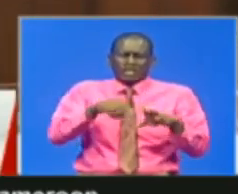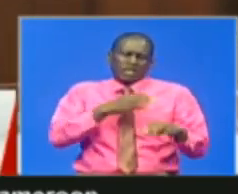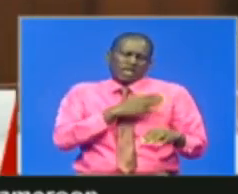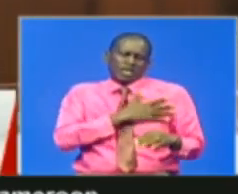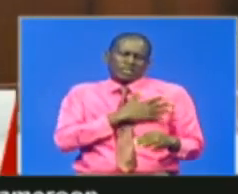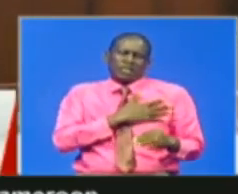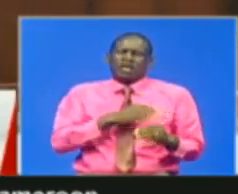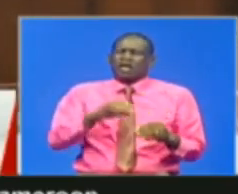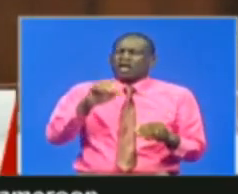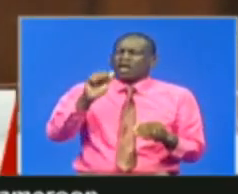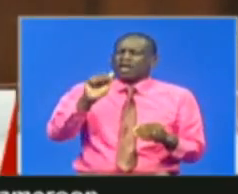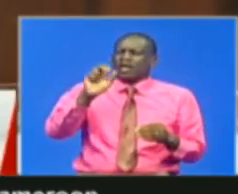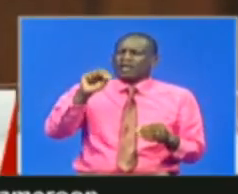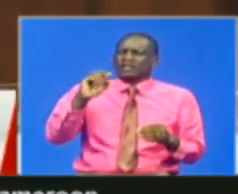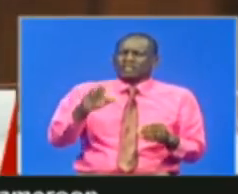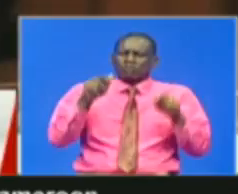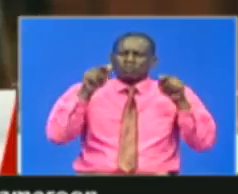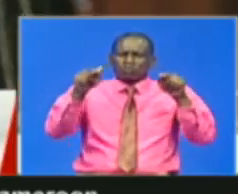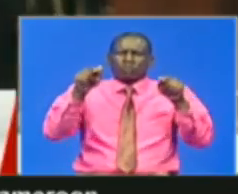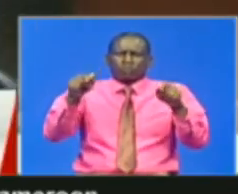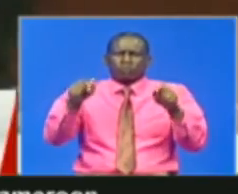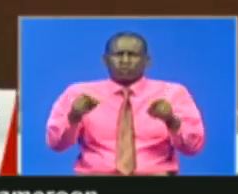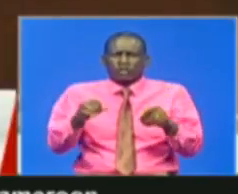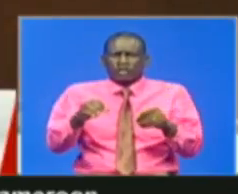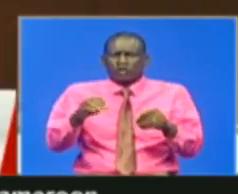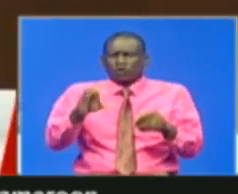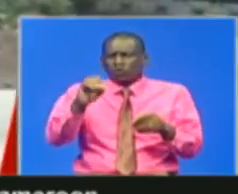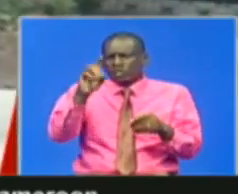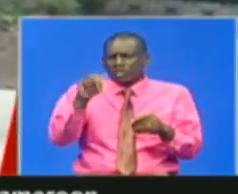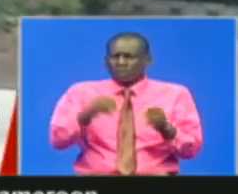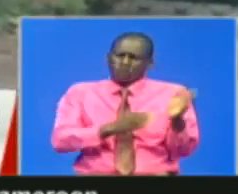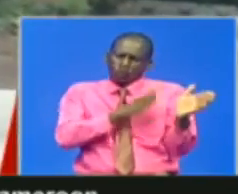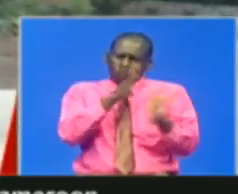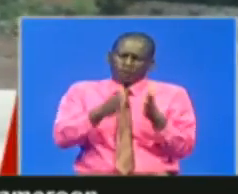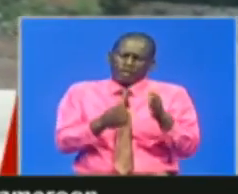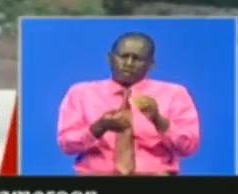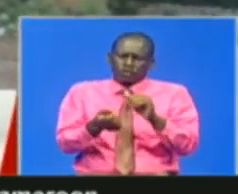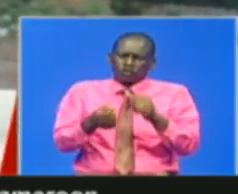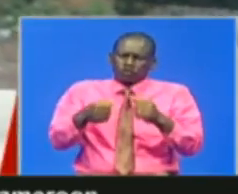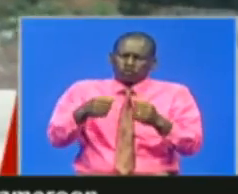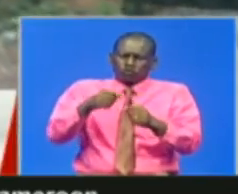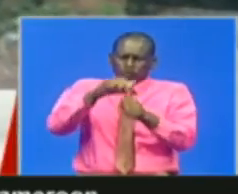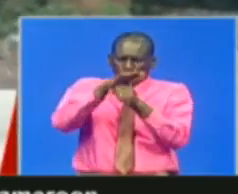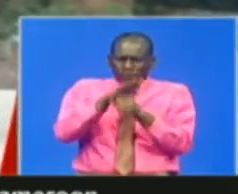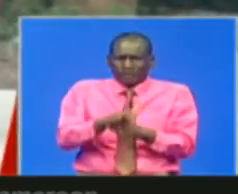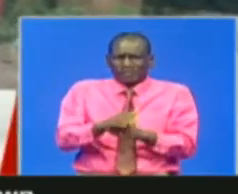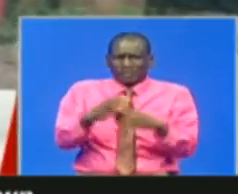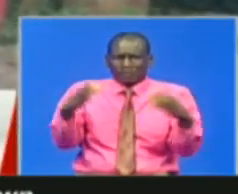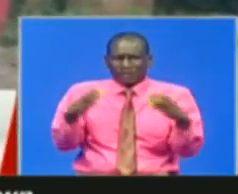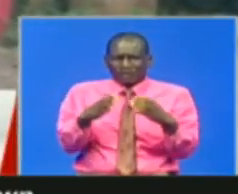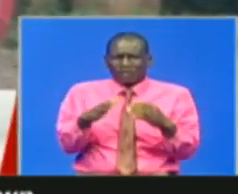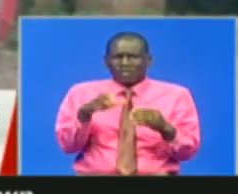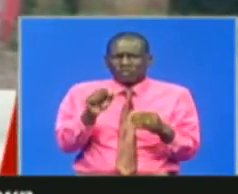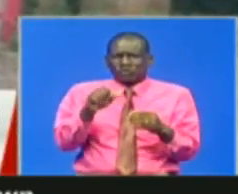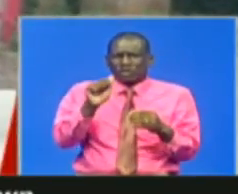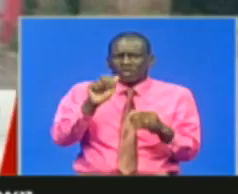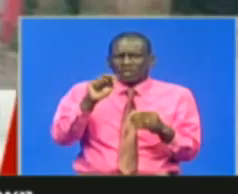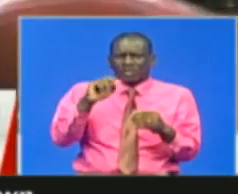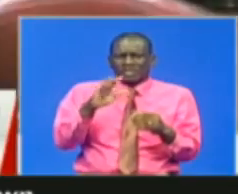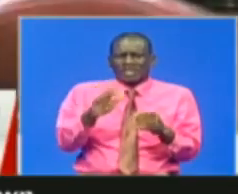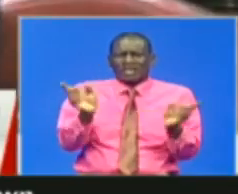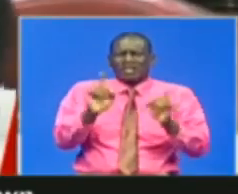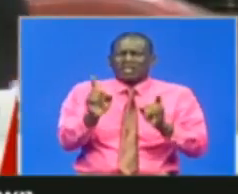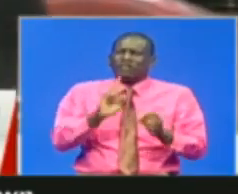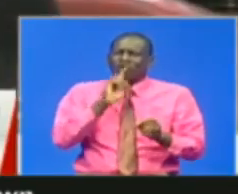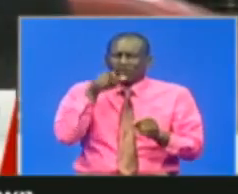accusing the Orange Democratic Party of orchestrating a coup. ANC denies sanctioning the replacement, which it claims to